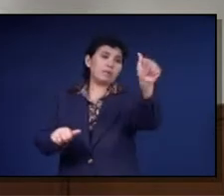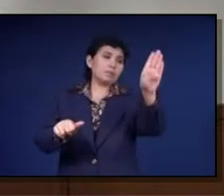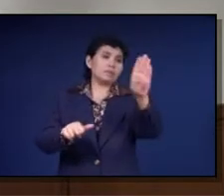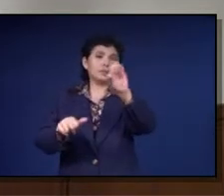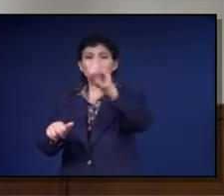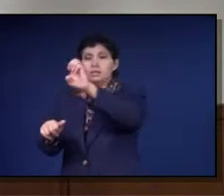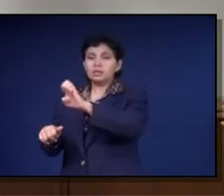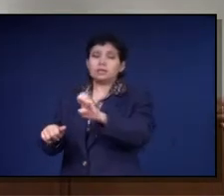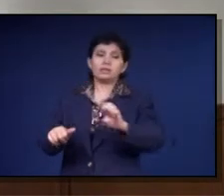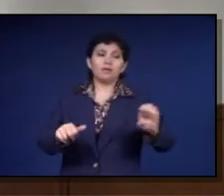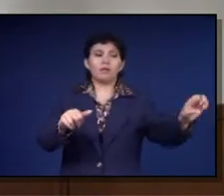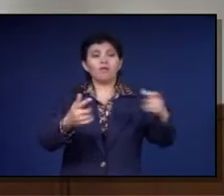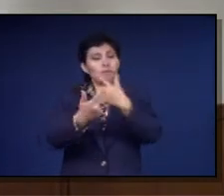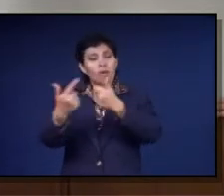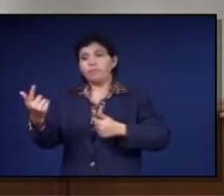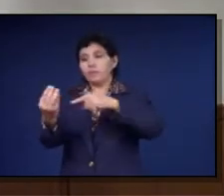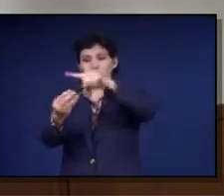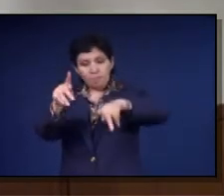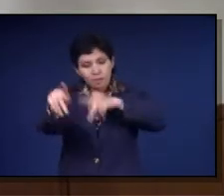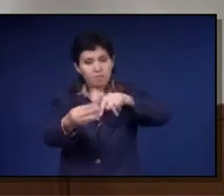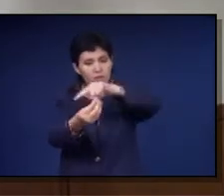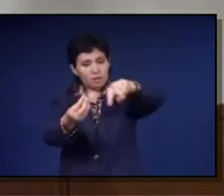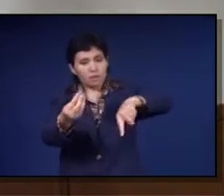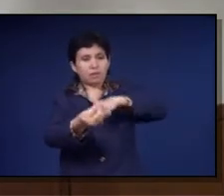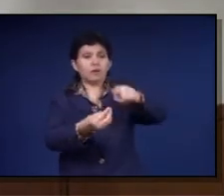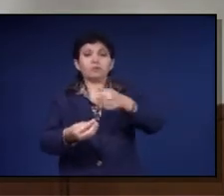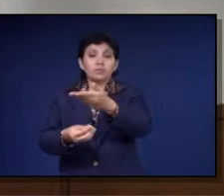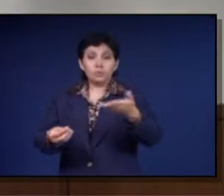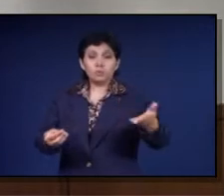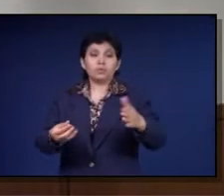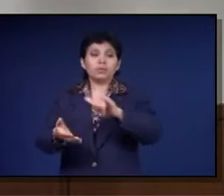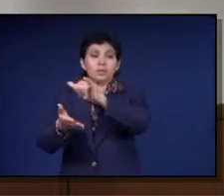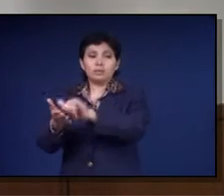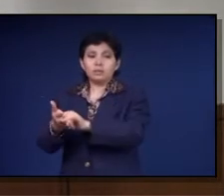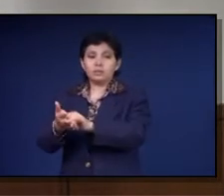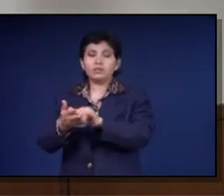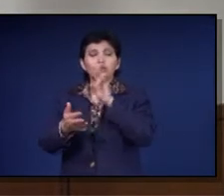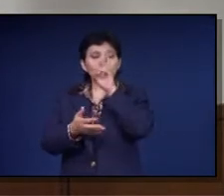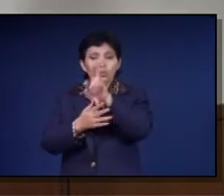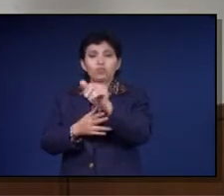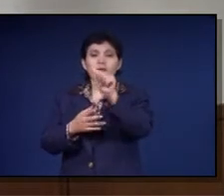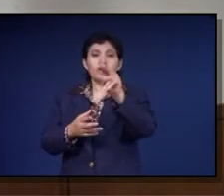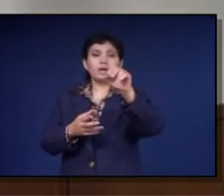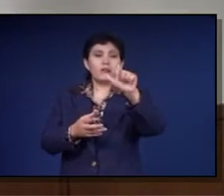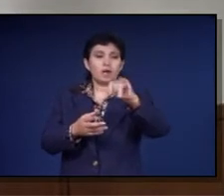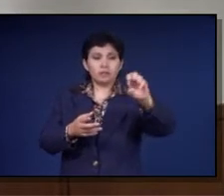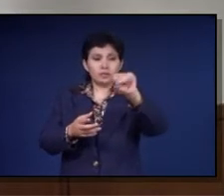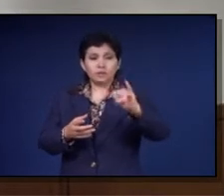D from your people around you. That becomes a true randomized experiment because you're